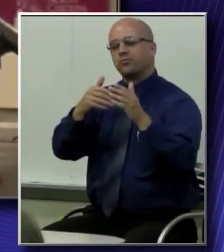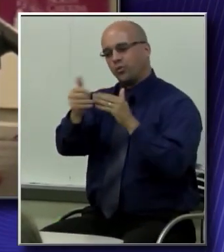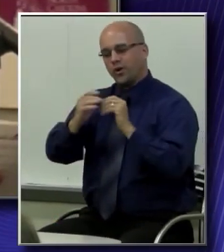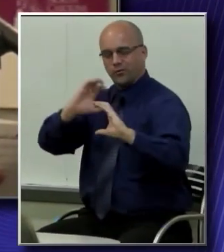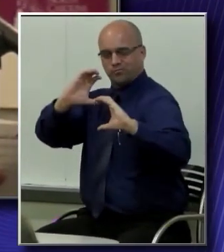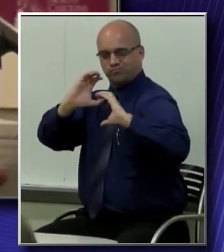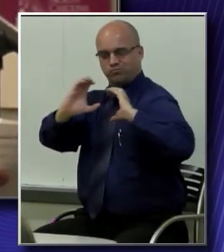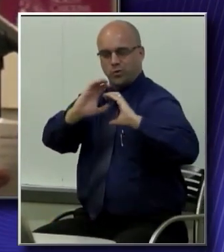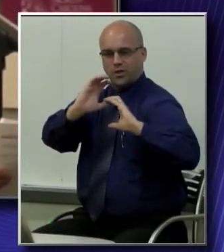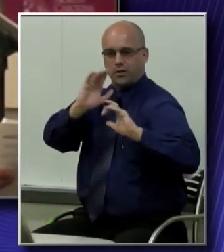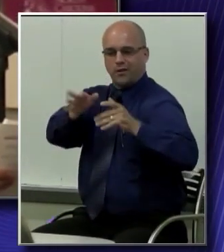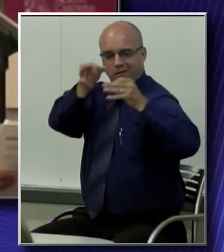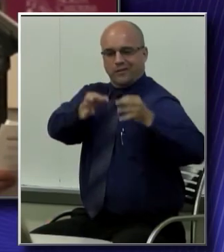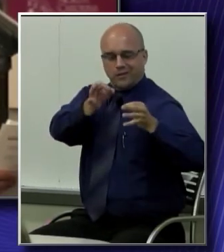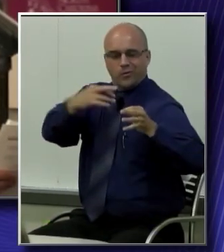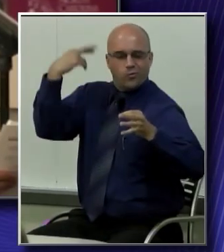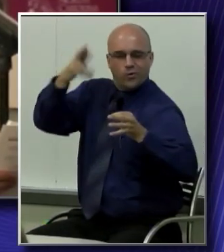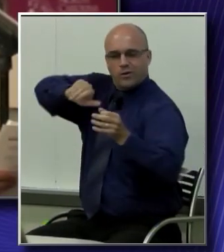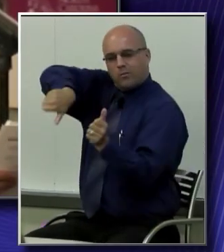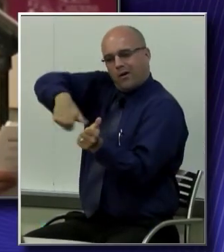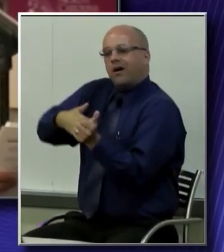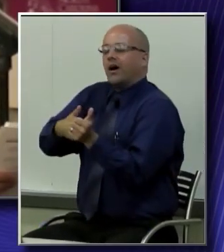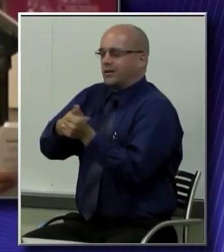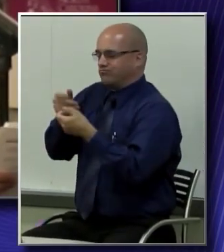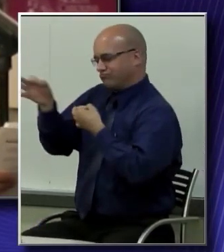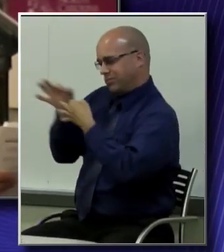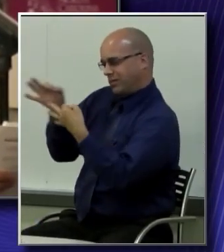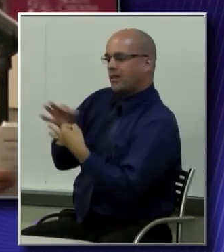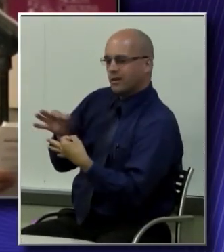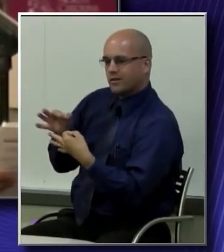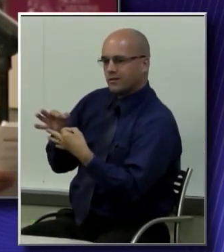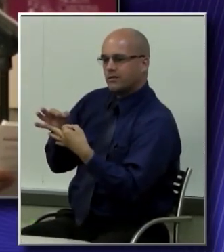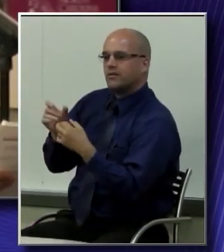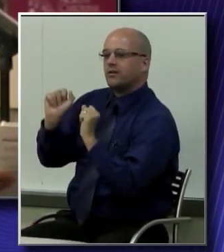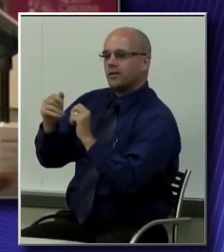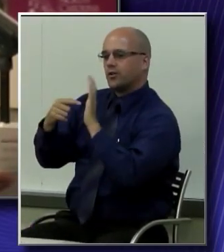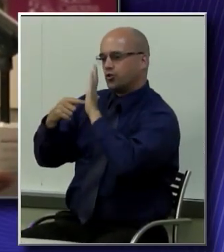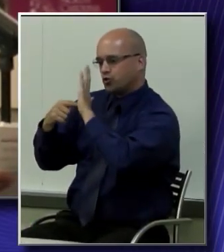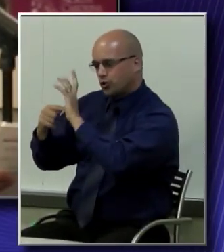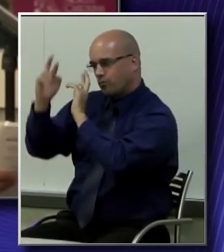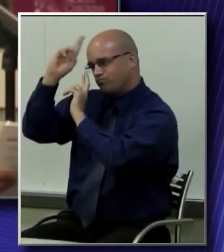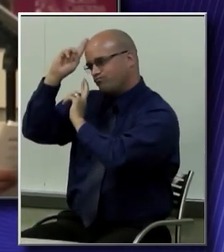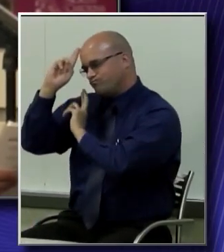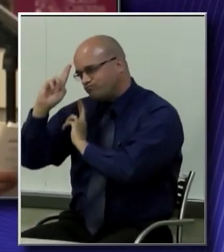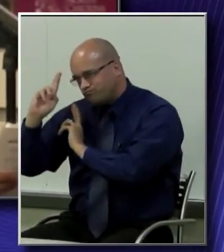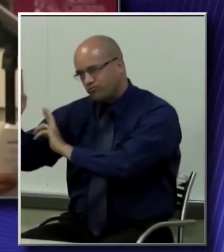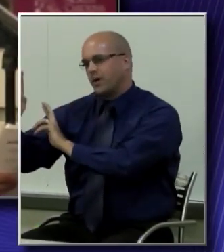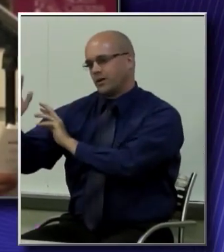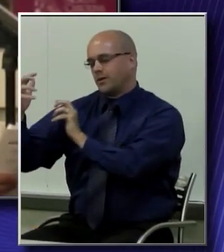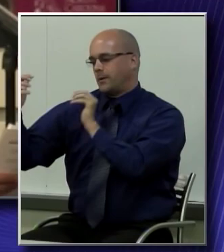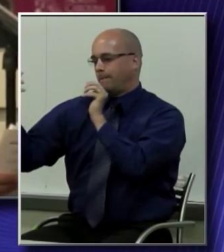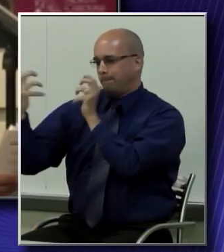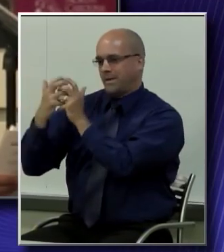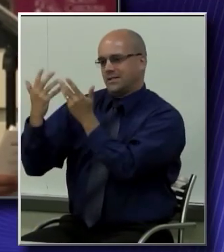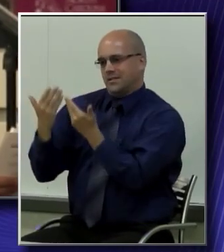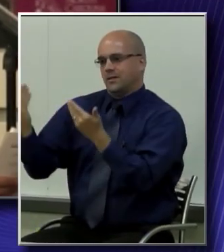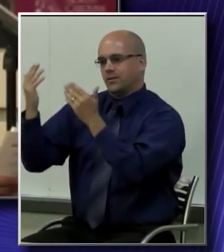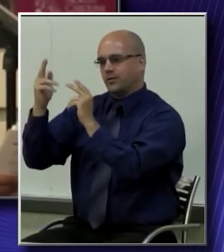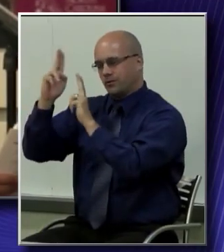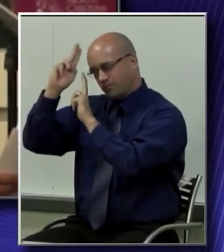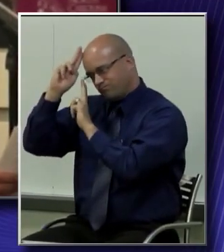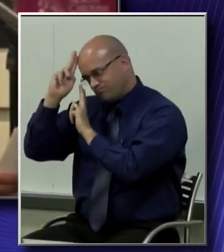decisions in a manner that reflects the level of consideration commensurate with the prestige of a nationally recognized university